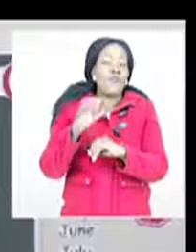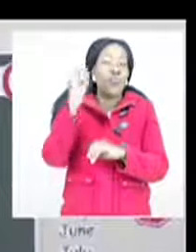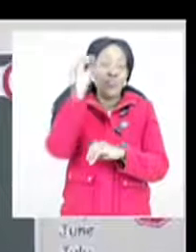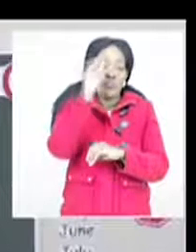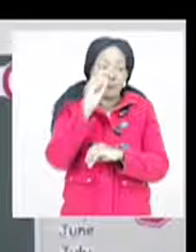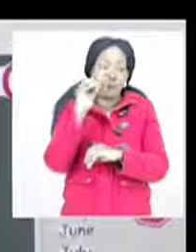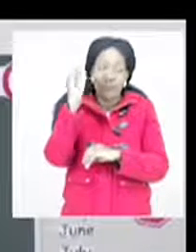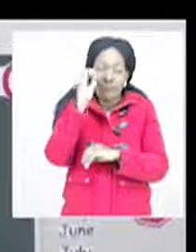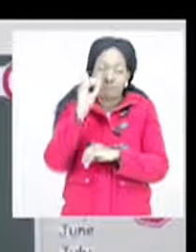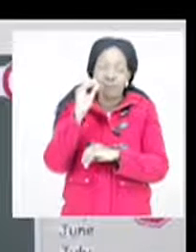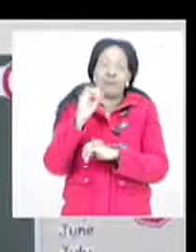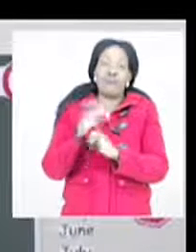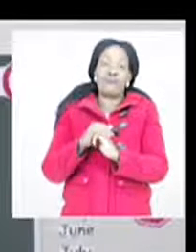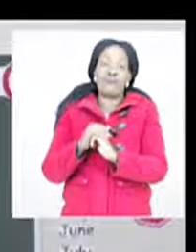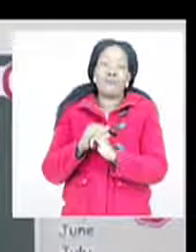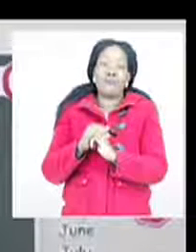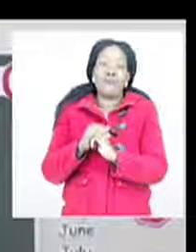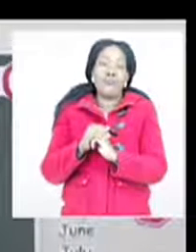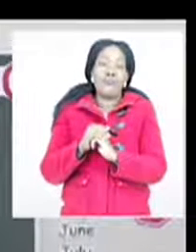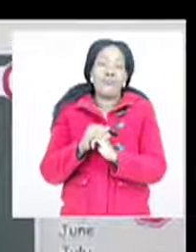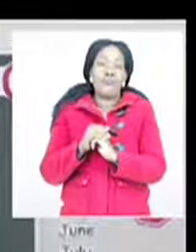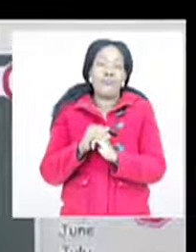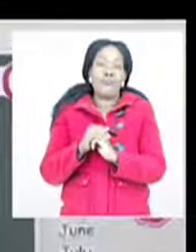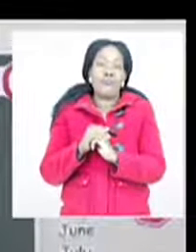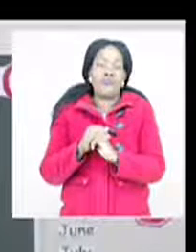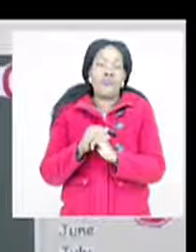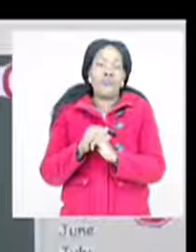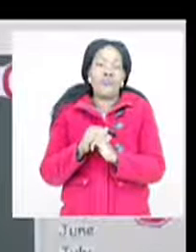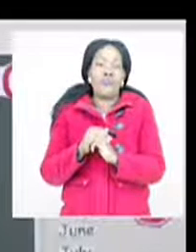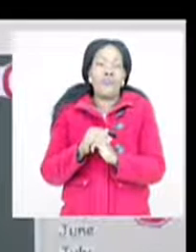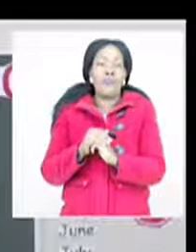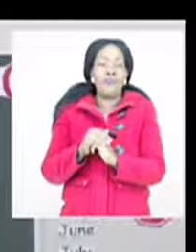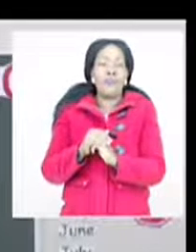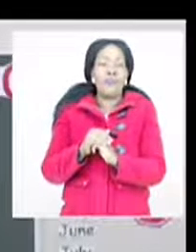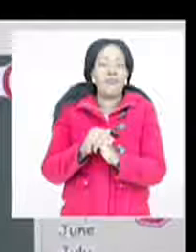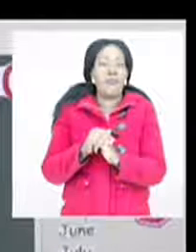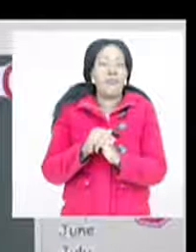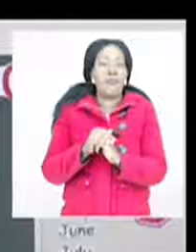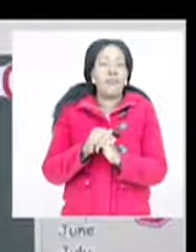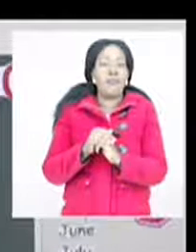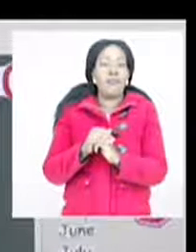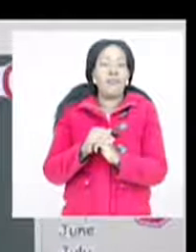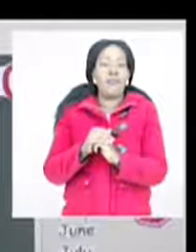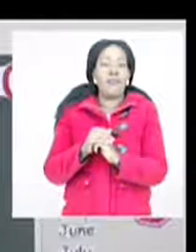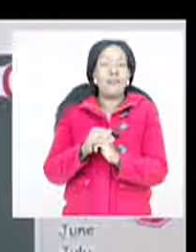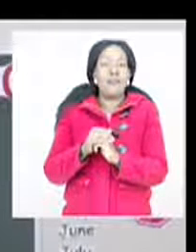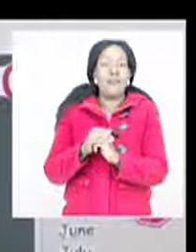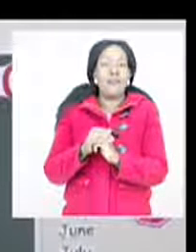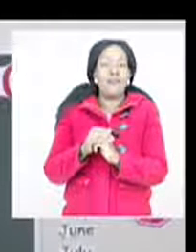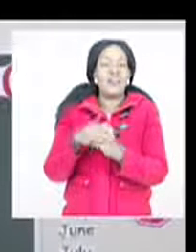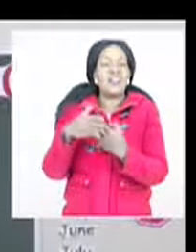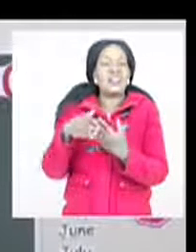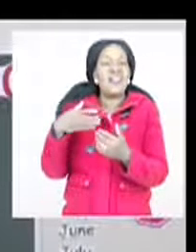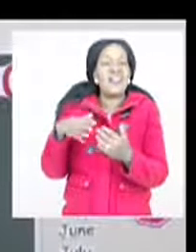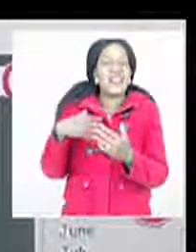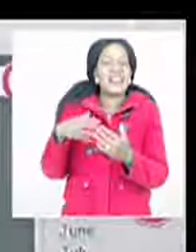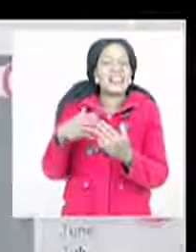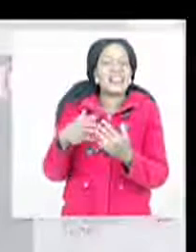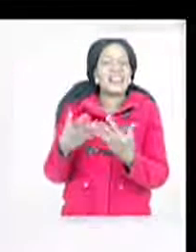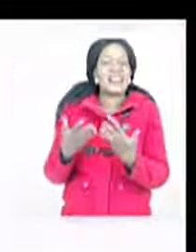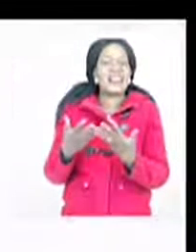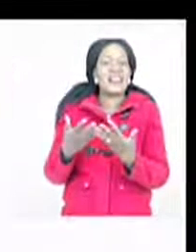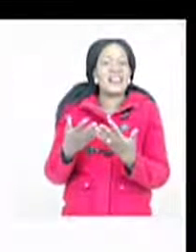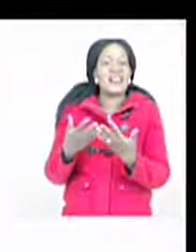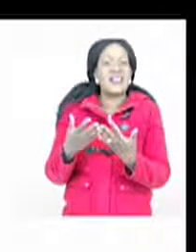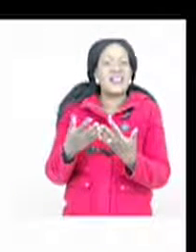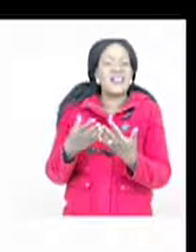And how would we make a Z? Well, it's very simple. You can